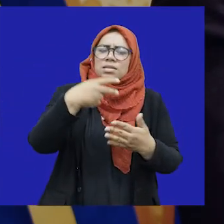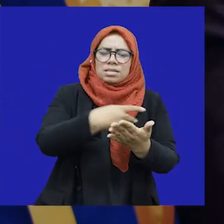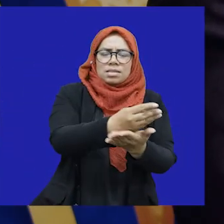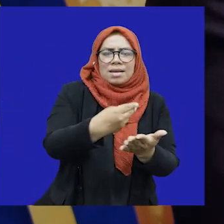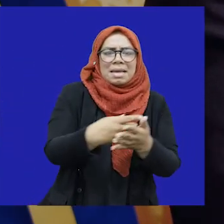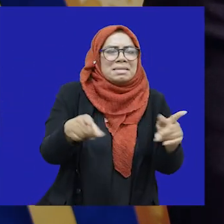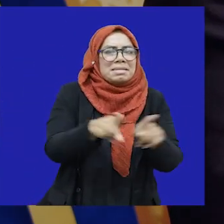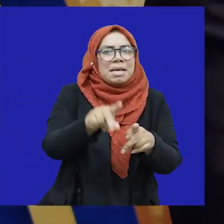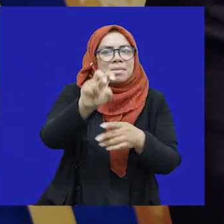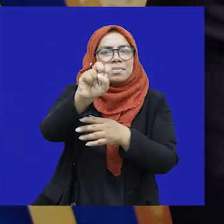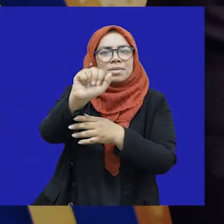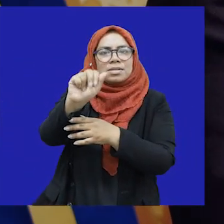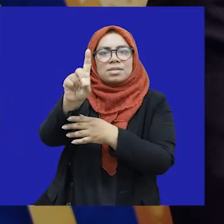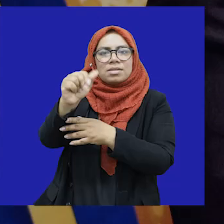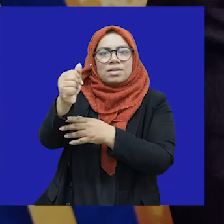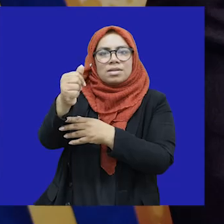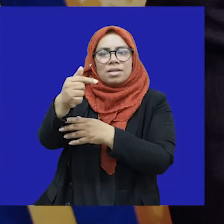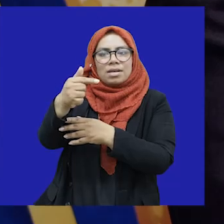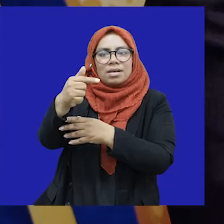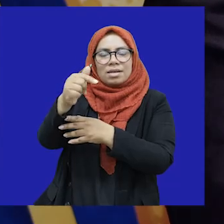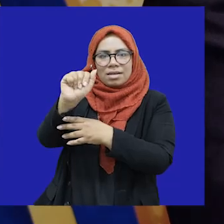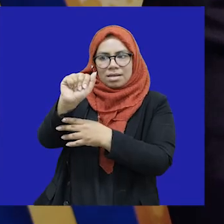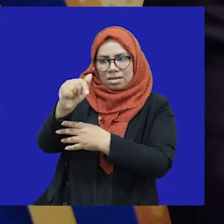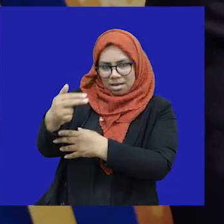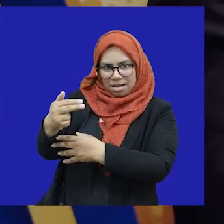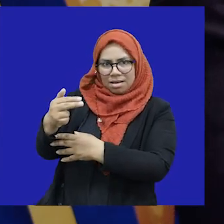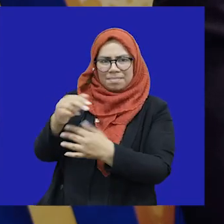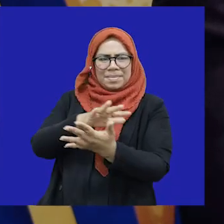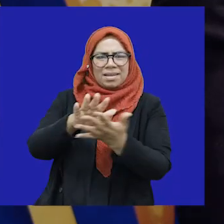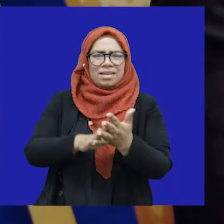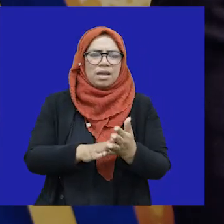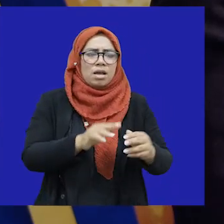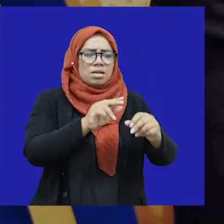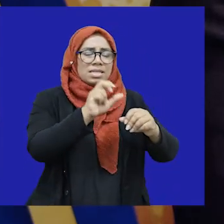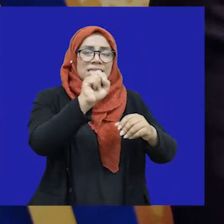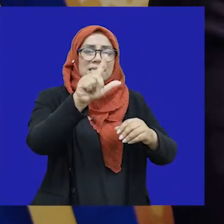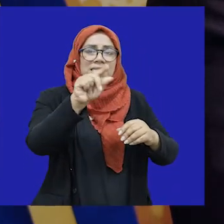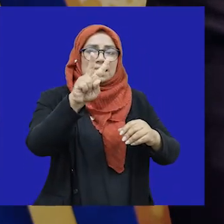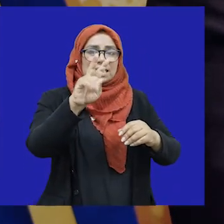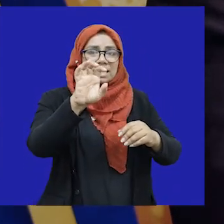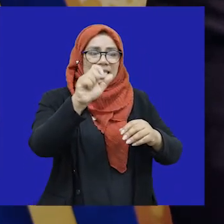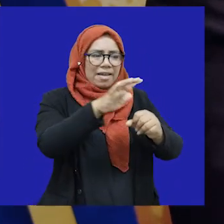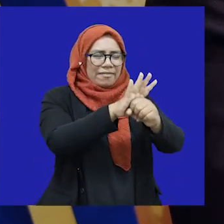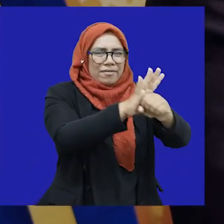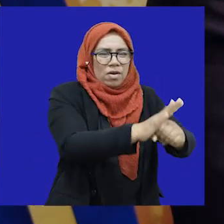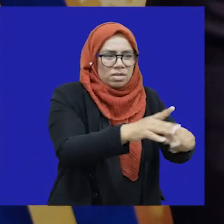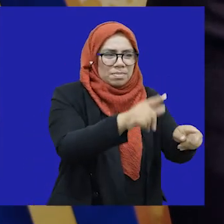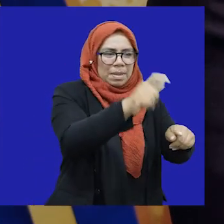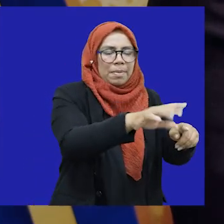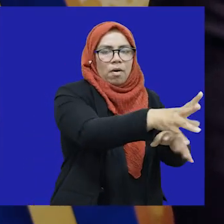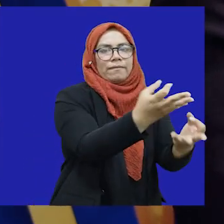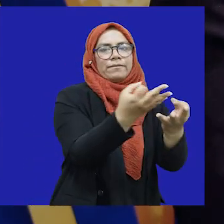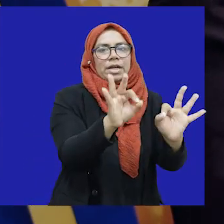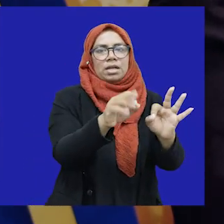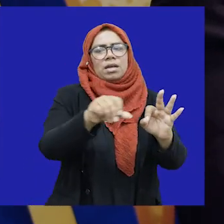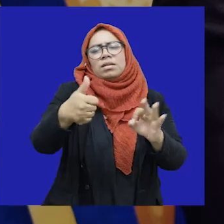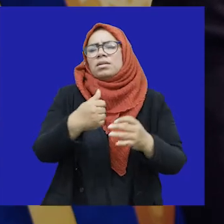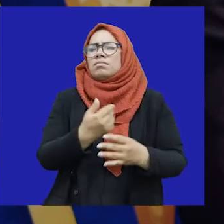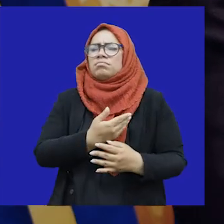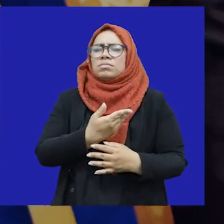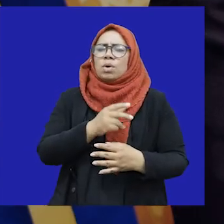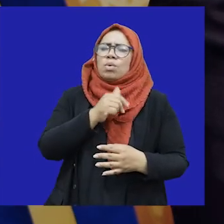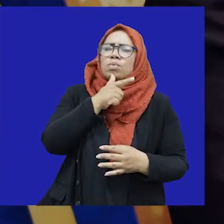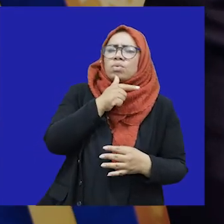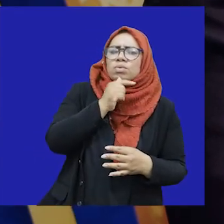year. Such as a poor person he might become wealthy, they are not required to return the amount he